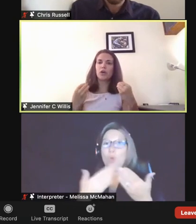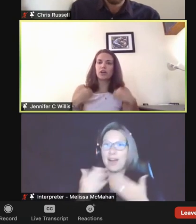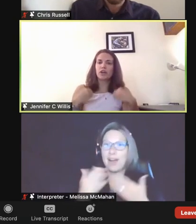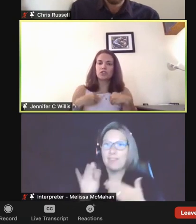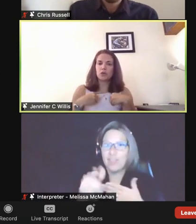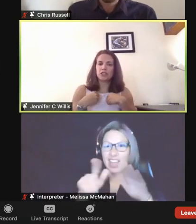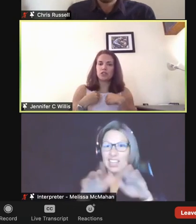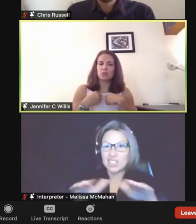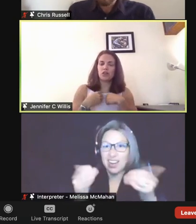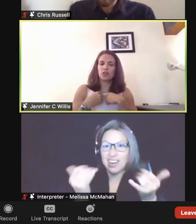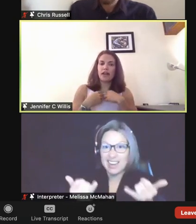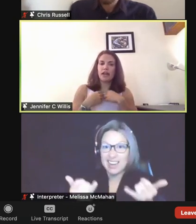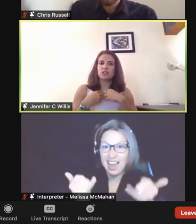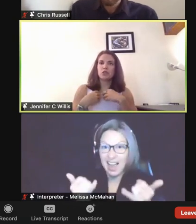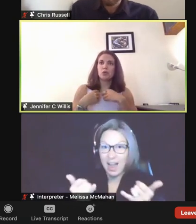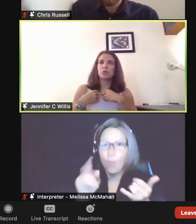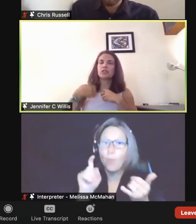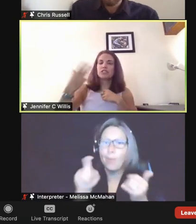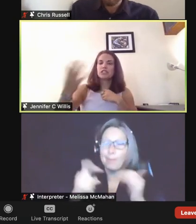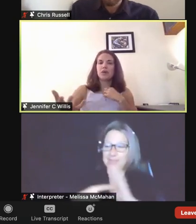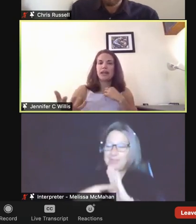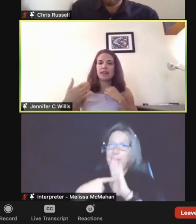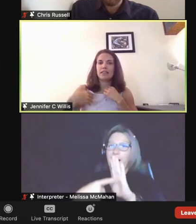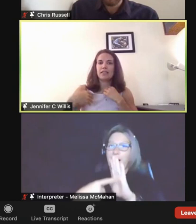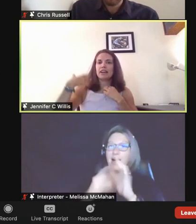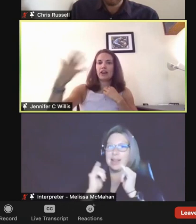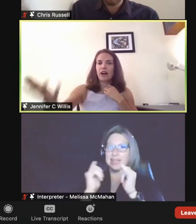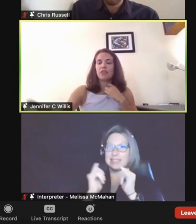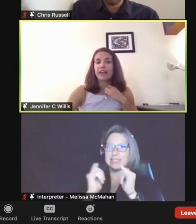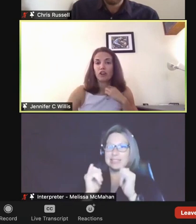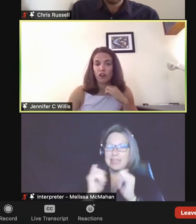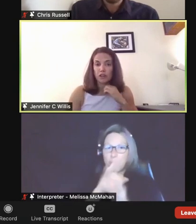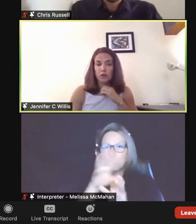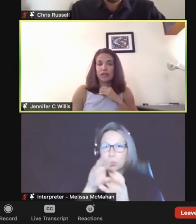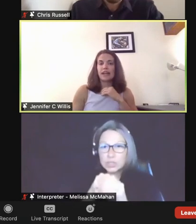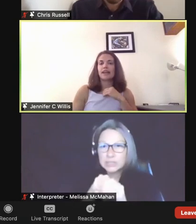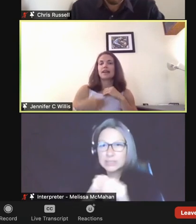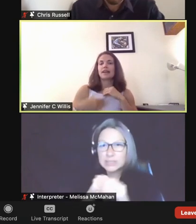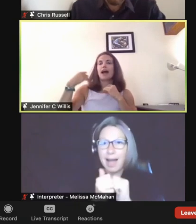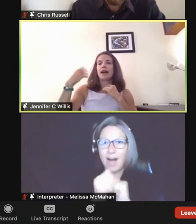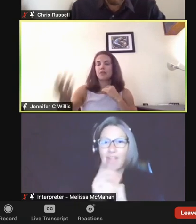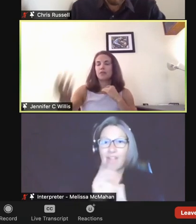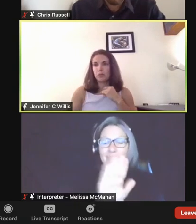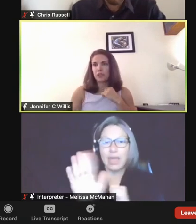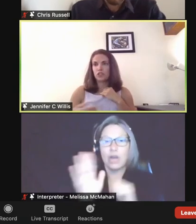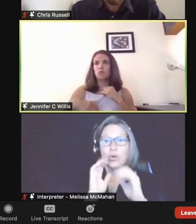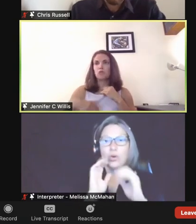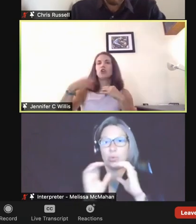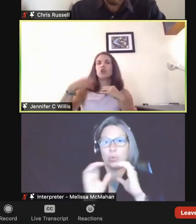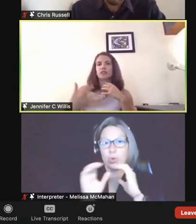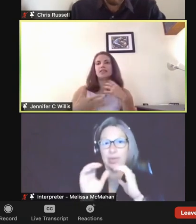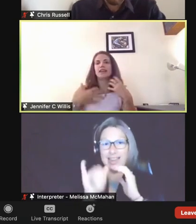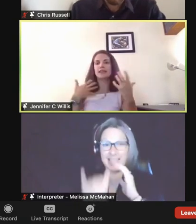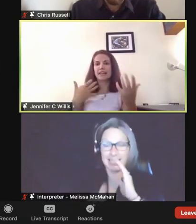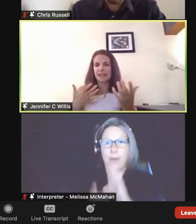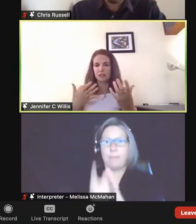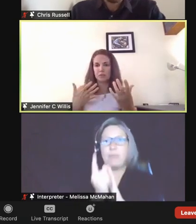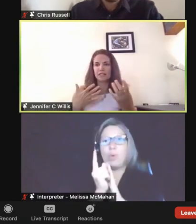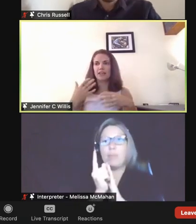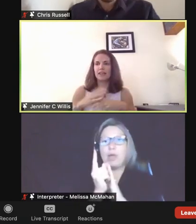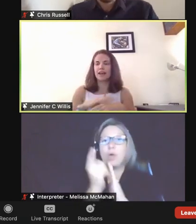does, we also need to model and to participate in how they are communicating at the moment to start